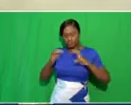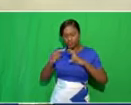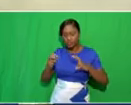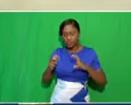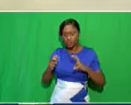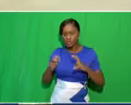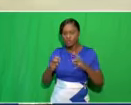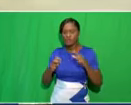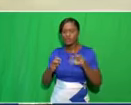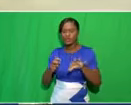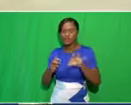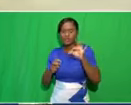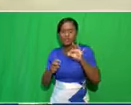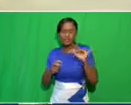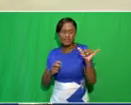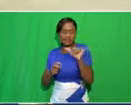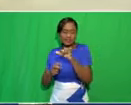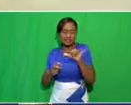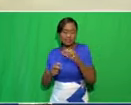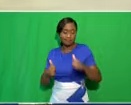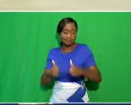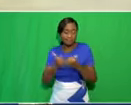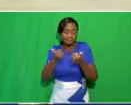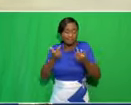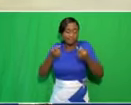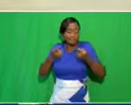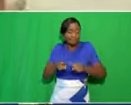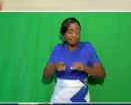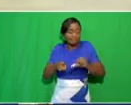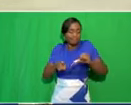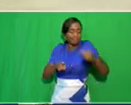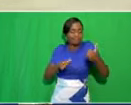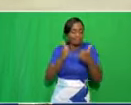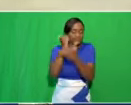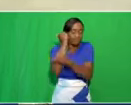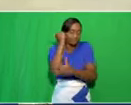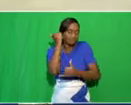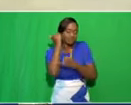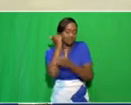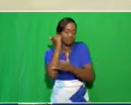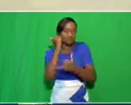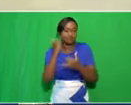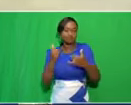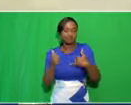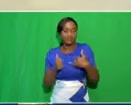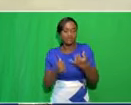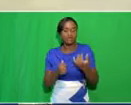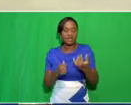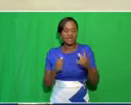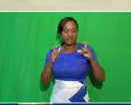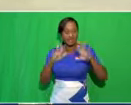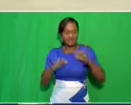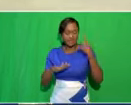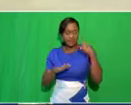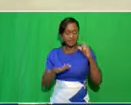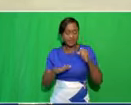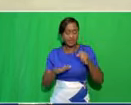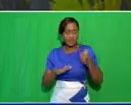encountered those similar kinds of challenges in other parts of the world where you have an 11-plus placement